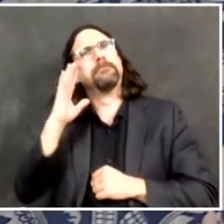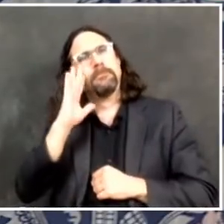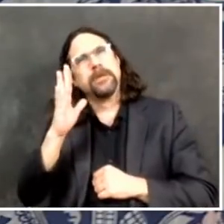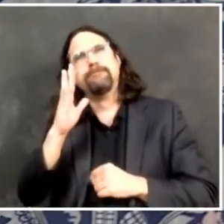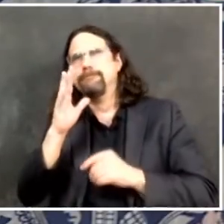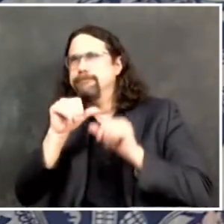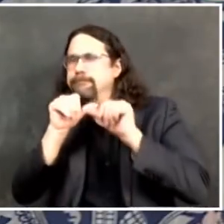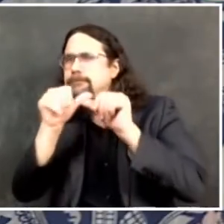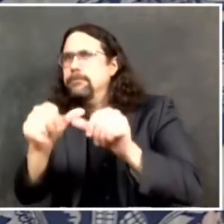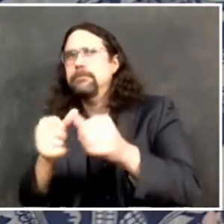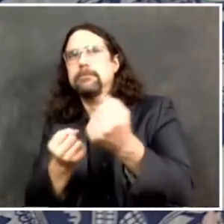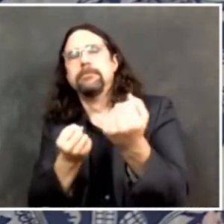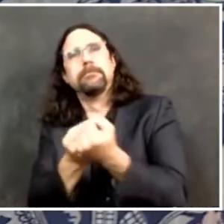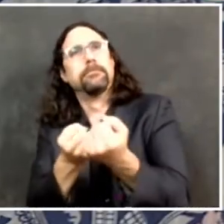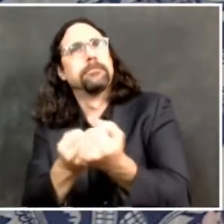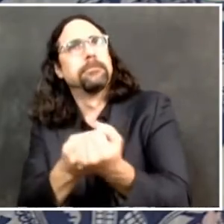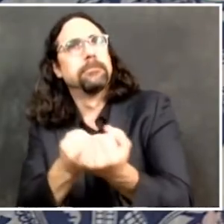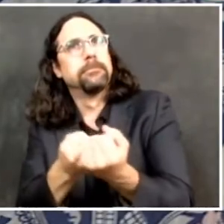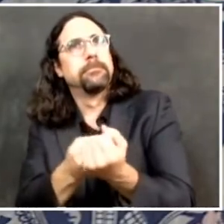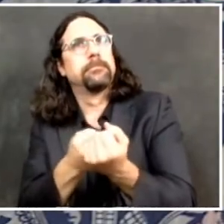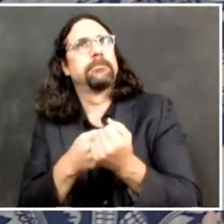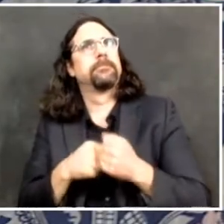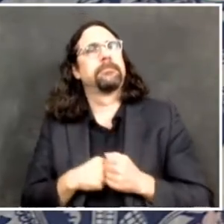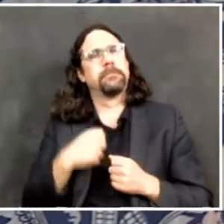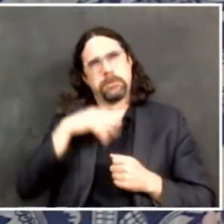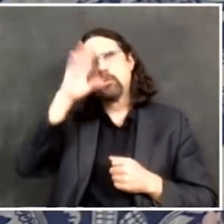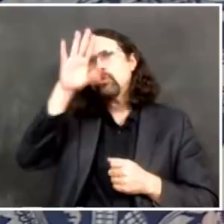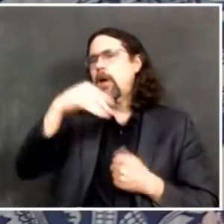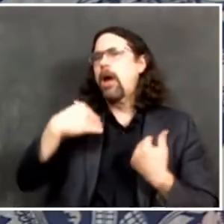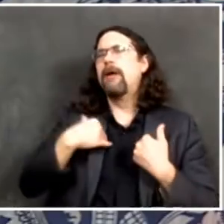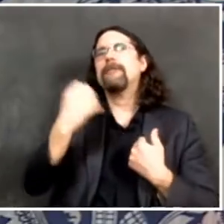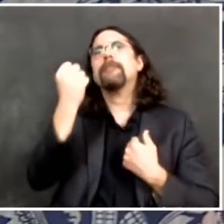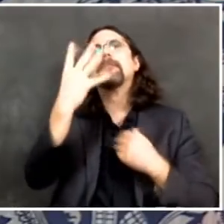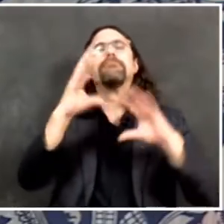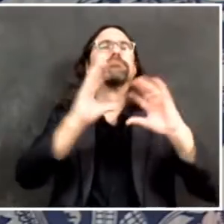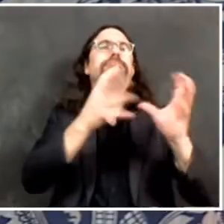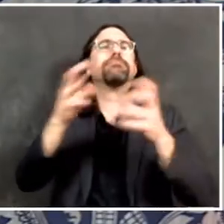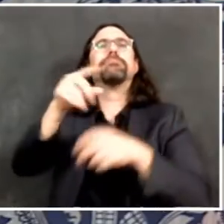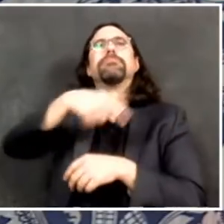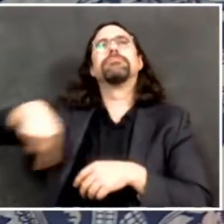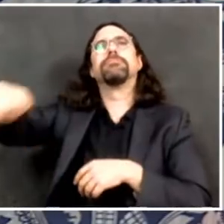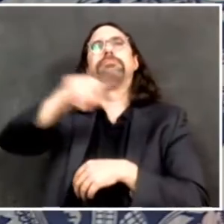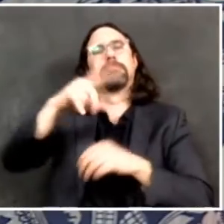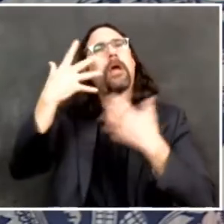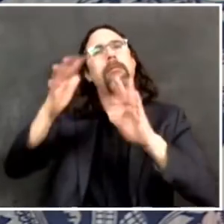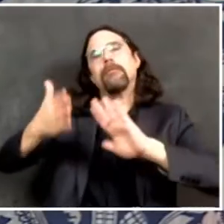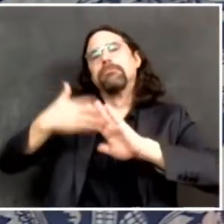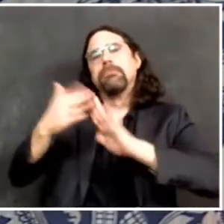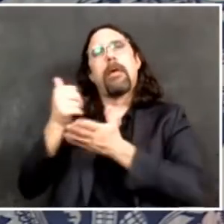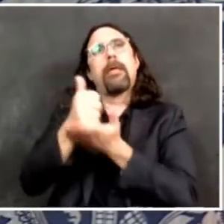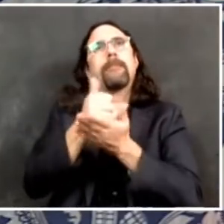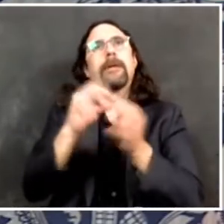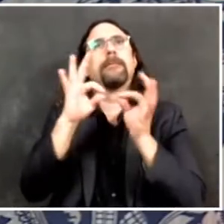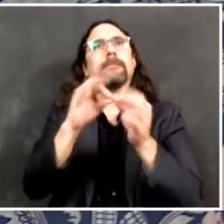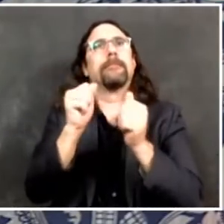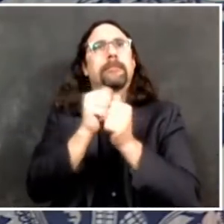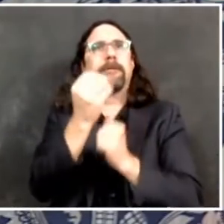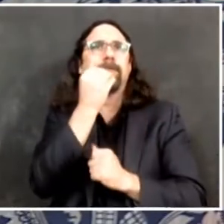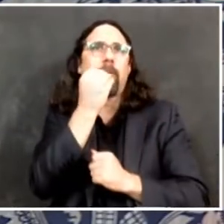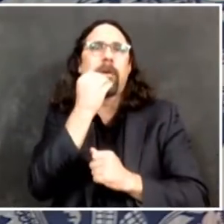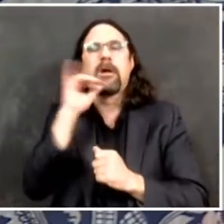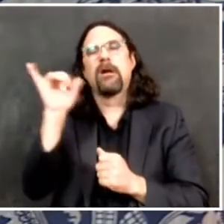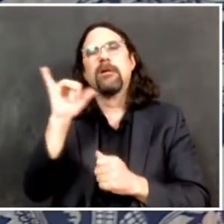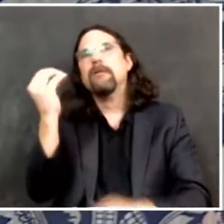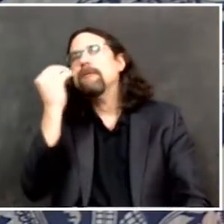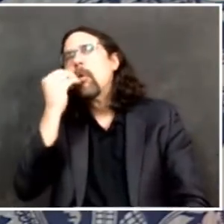the nonprofit organizations. So many people have been devoted to making sure that New Yorkers had enough to eat.